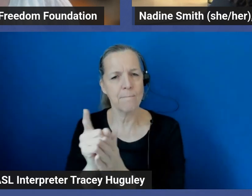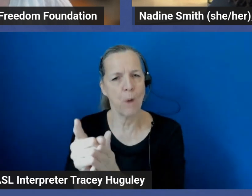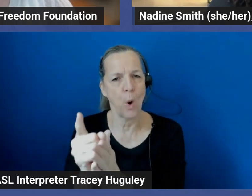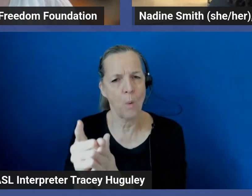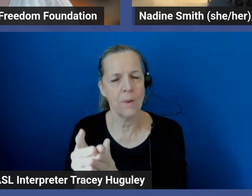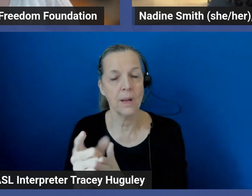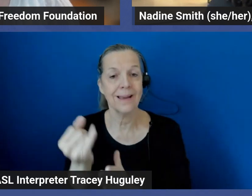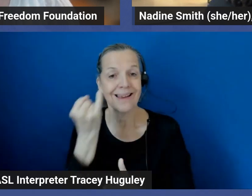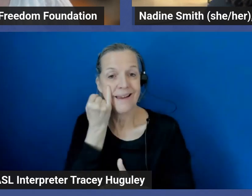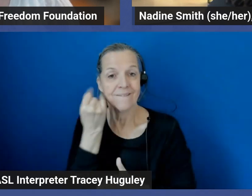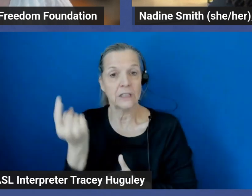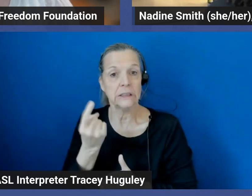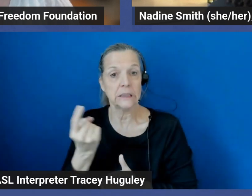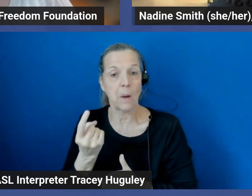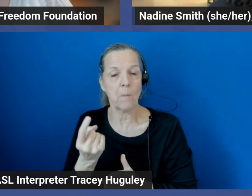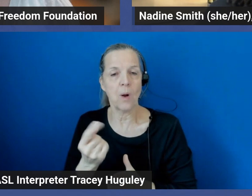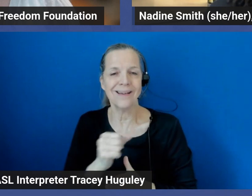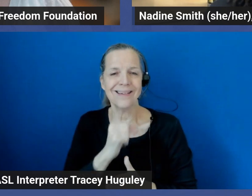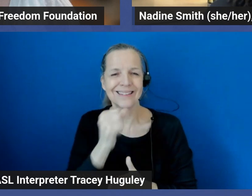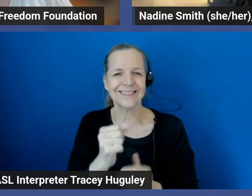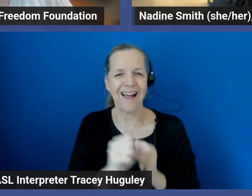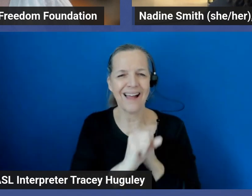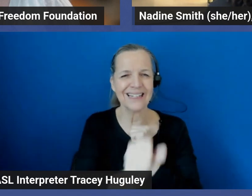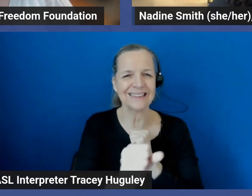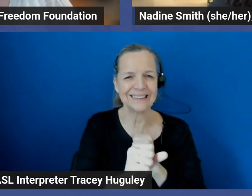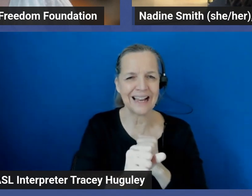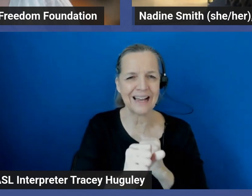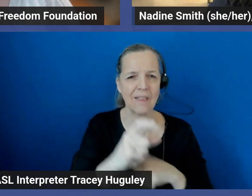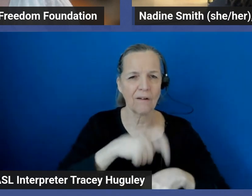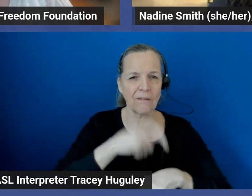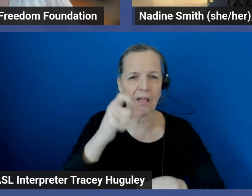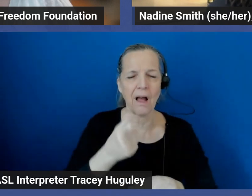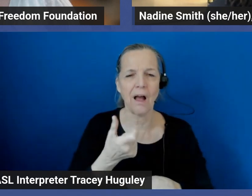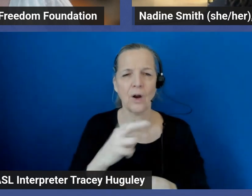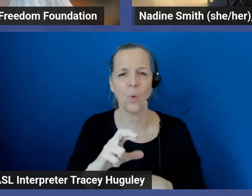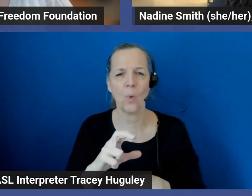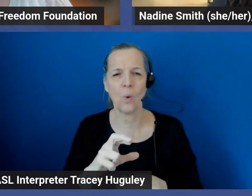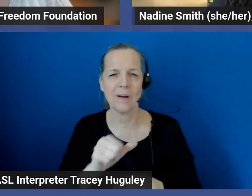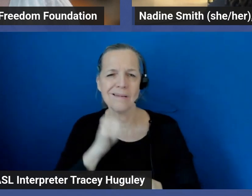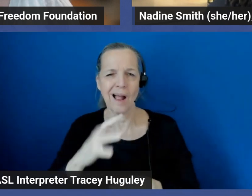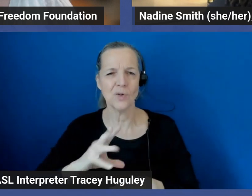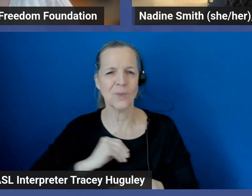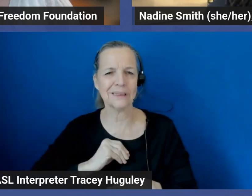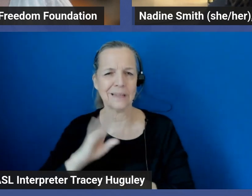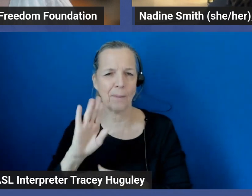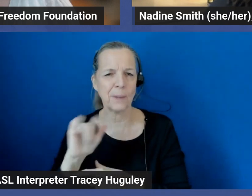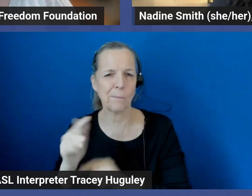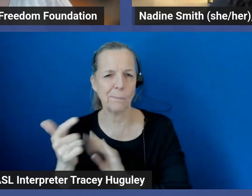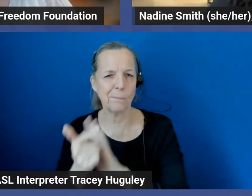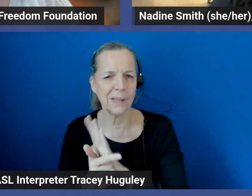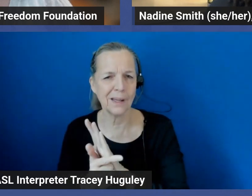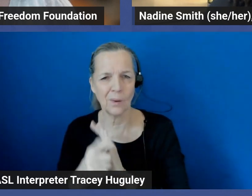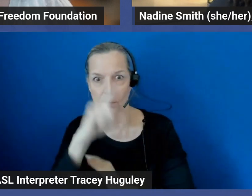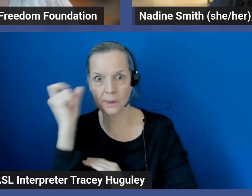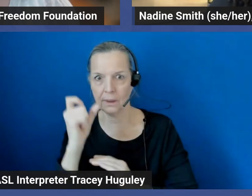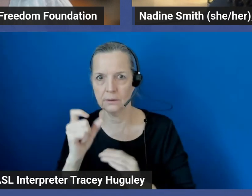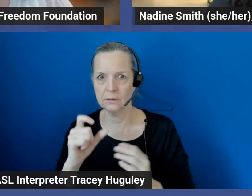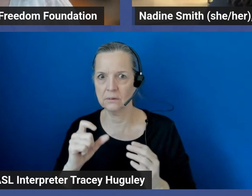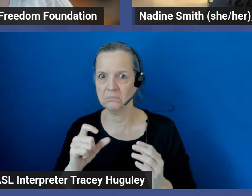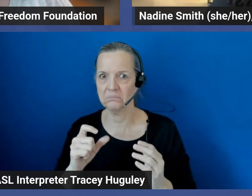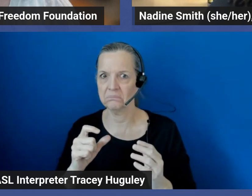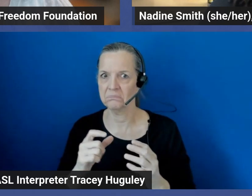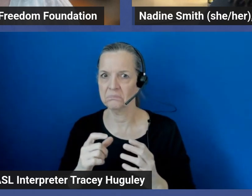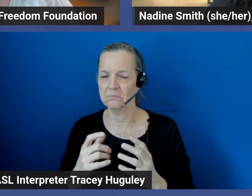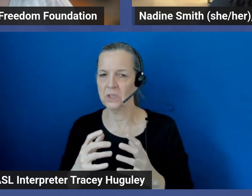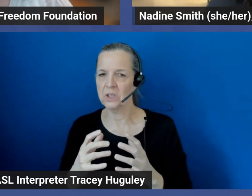clock or to TP a bill and not bring it back up, or just not to take up a bill that now has become too toxic. You have